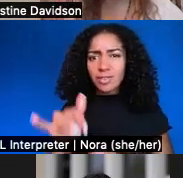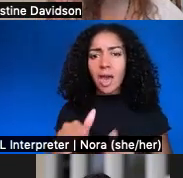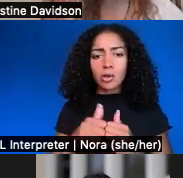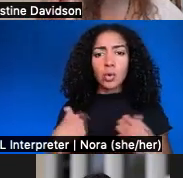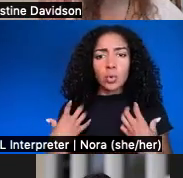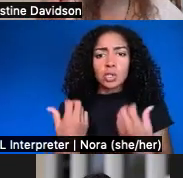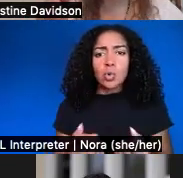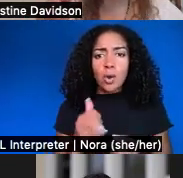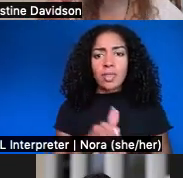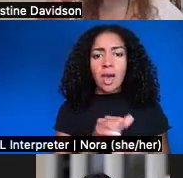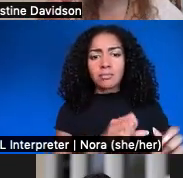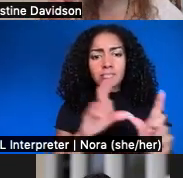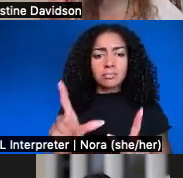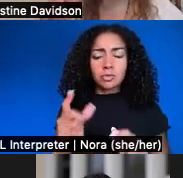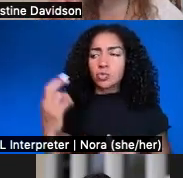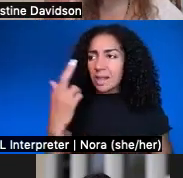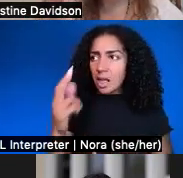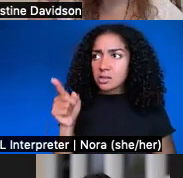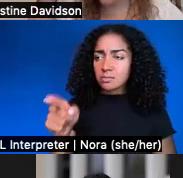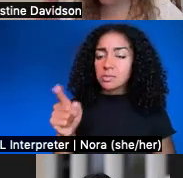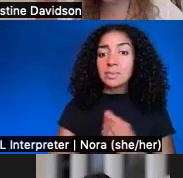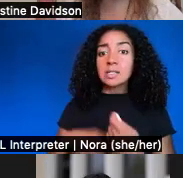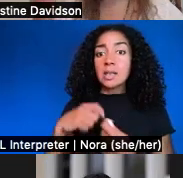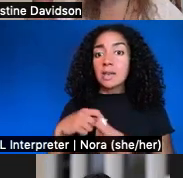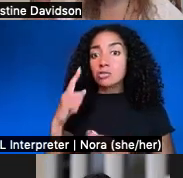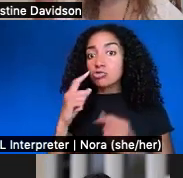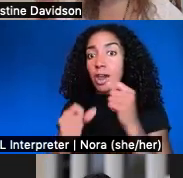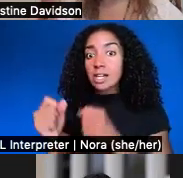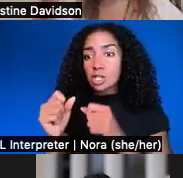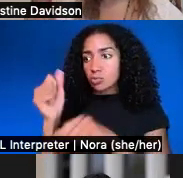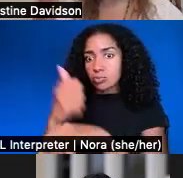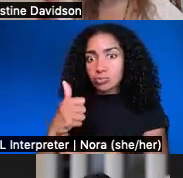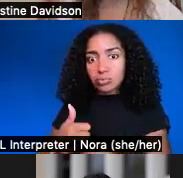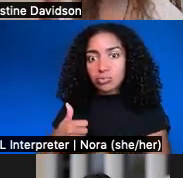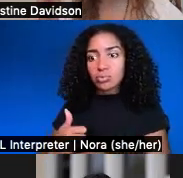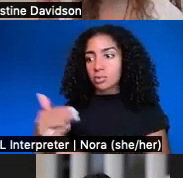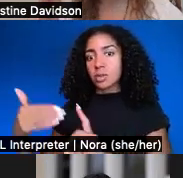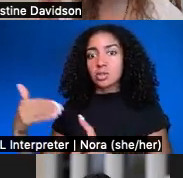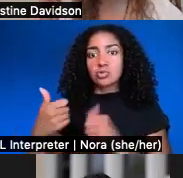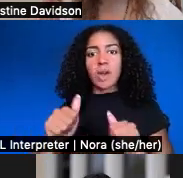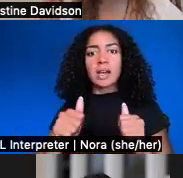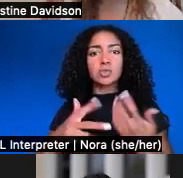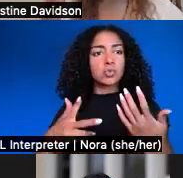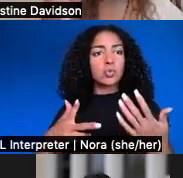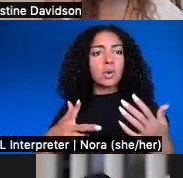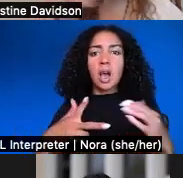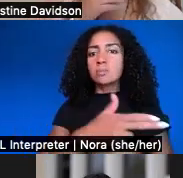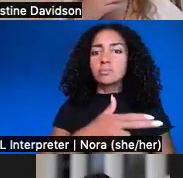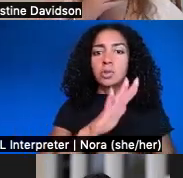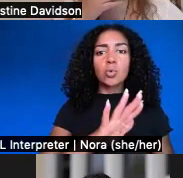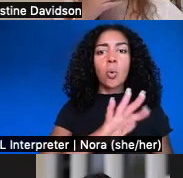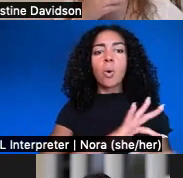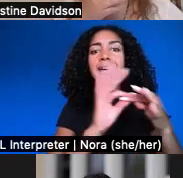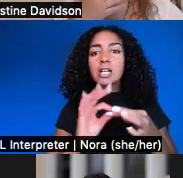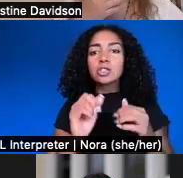that tactics were put in place to go ahead and try to sever your thread in the web of life, right?